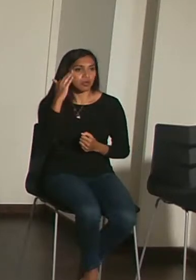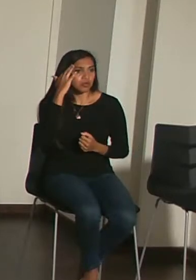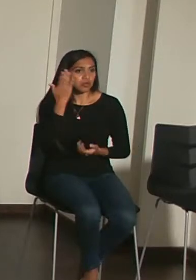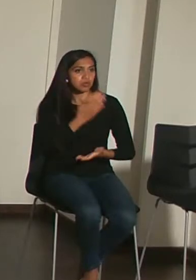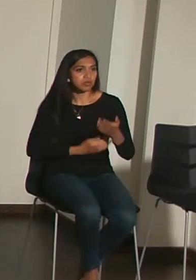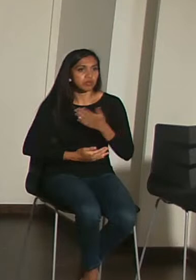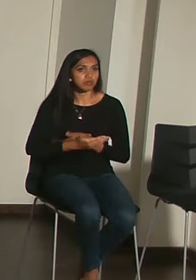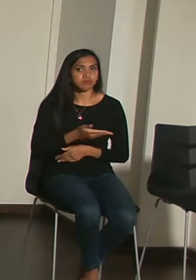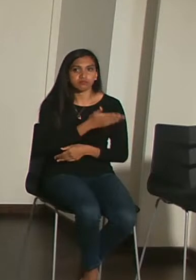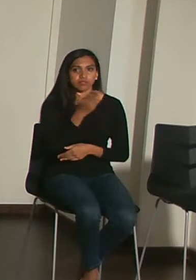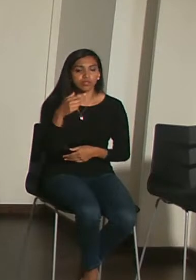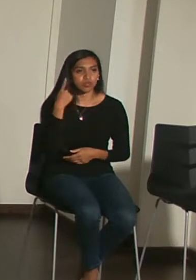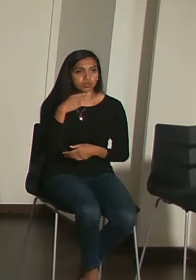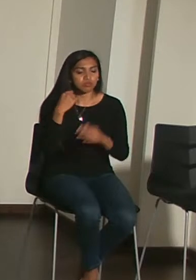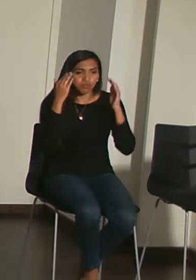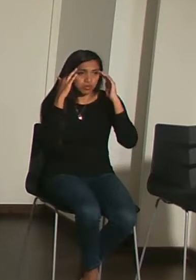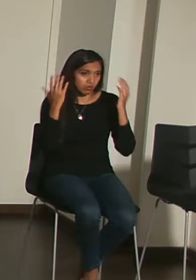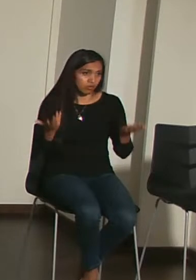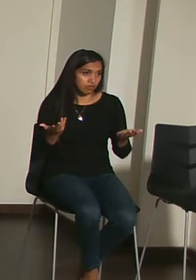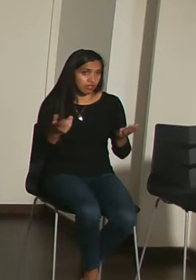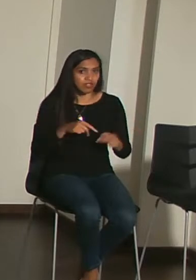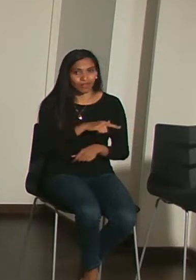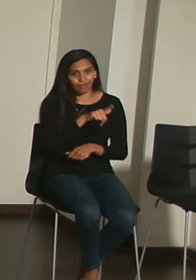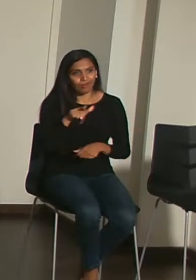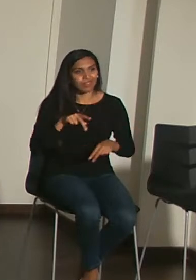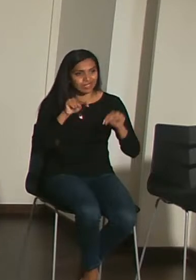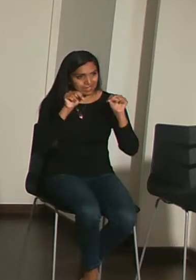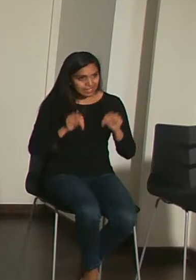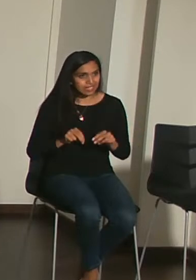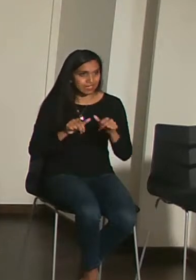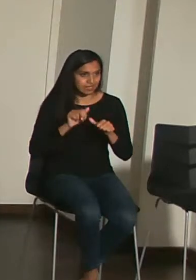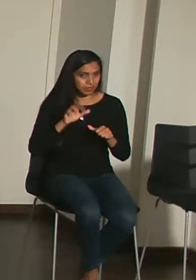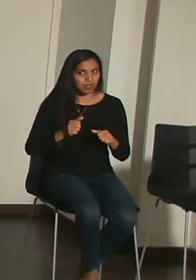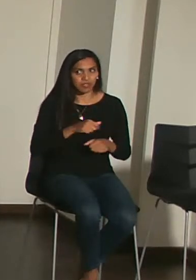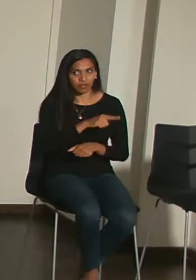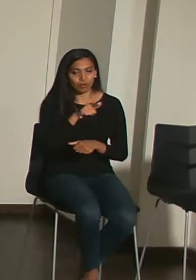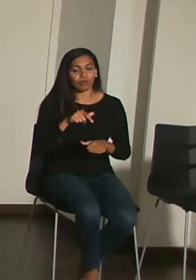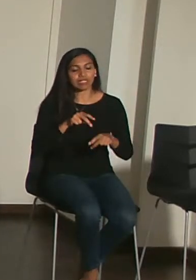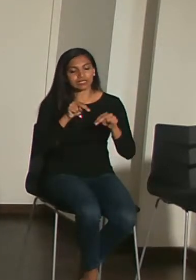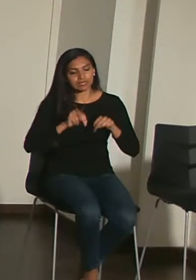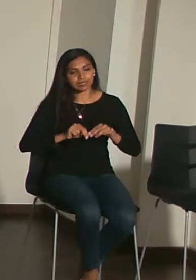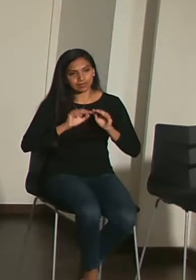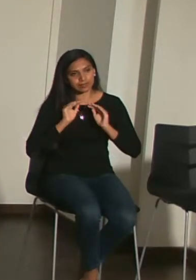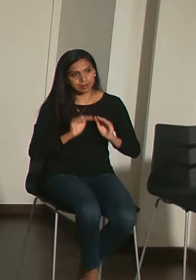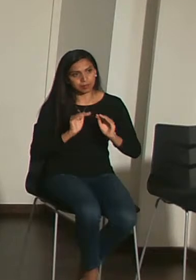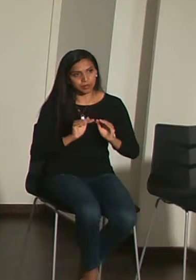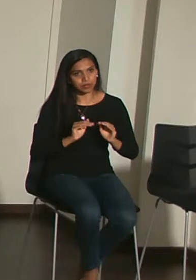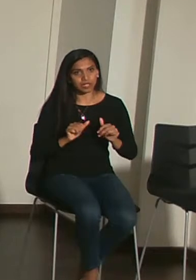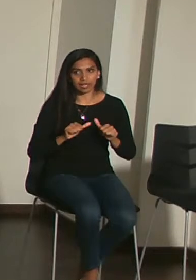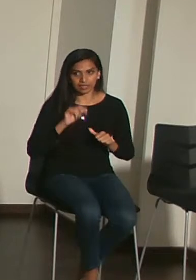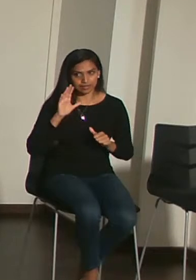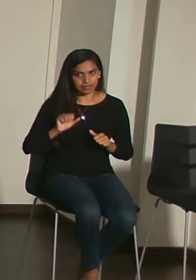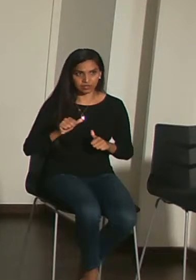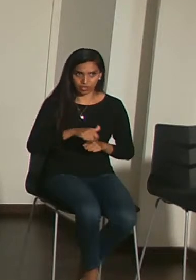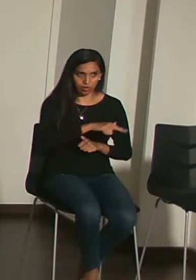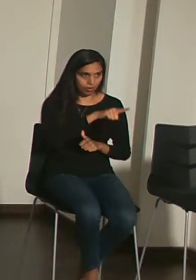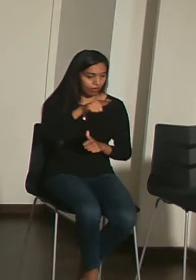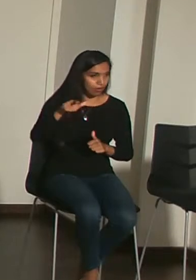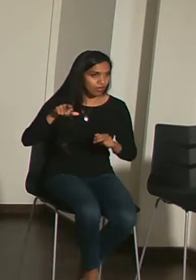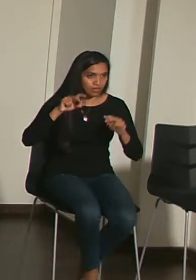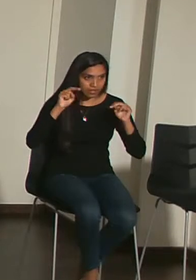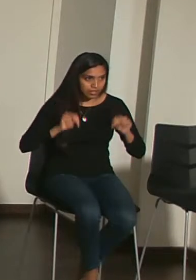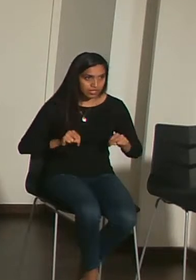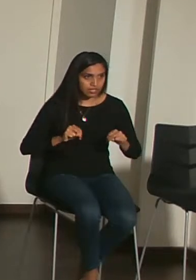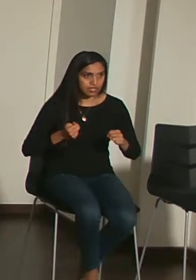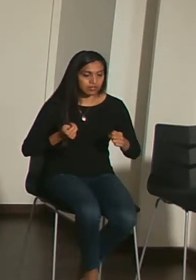unquote normal. We all need different ways in which like access has to be part of that sort of